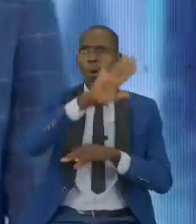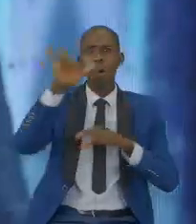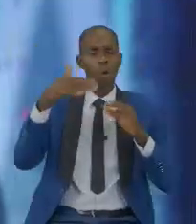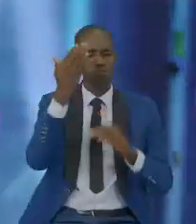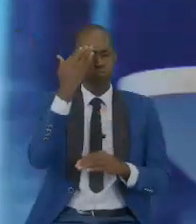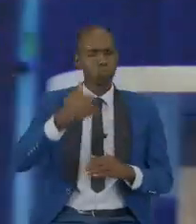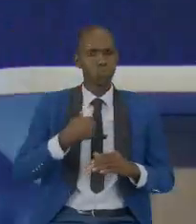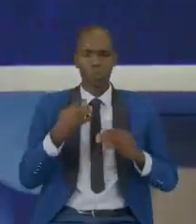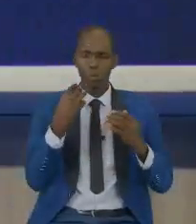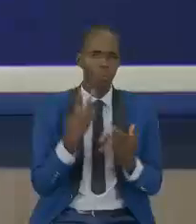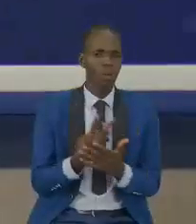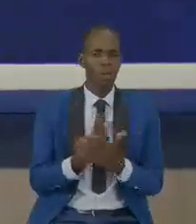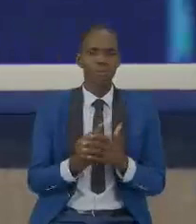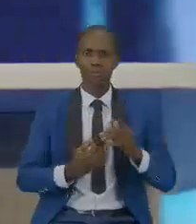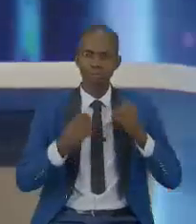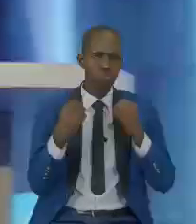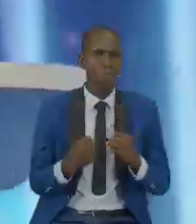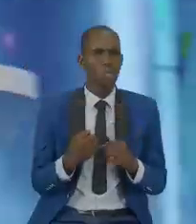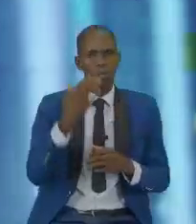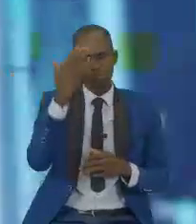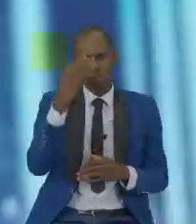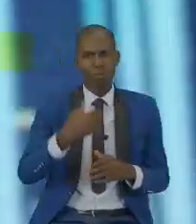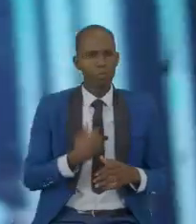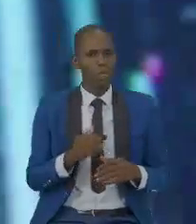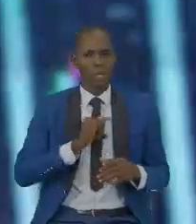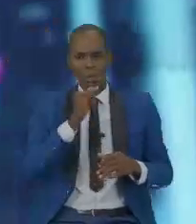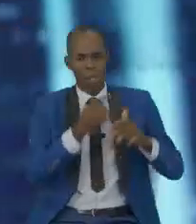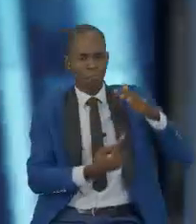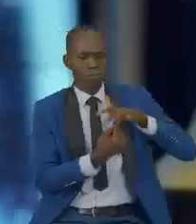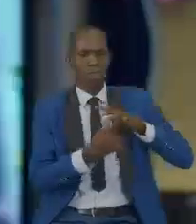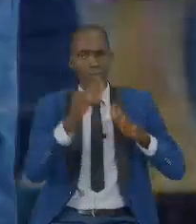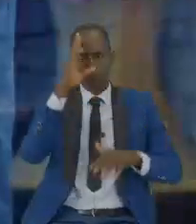had the gumption, the authority to